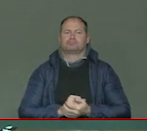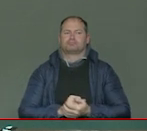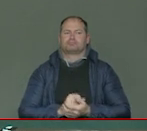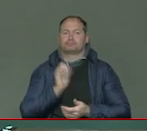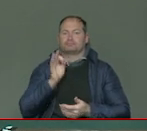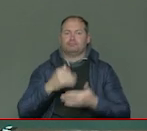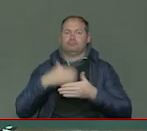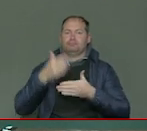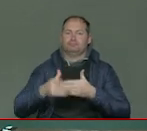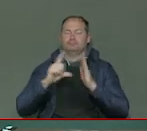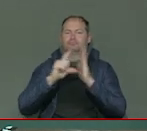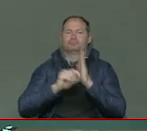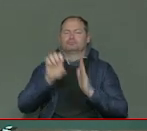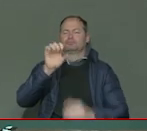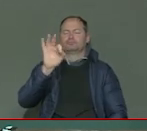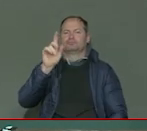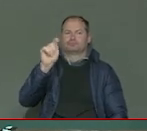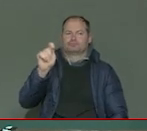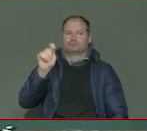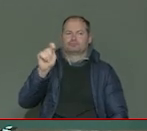post-dated EFT